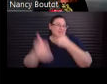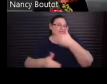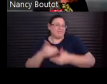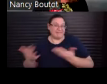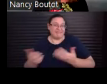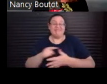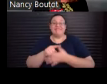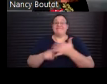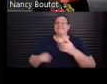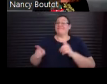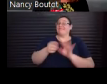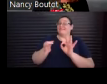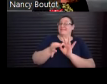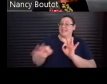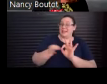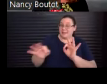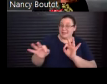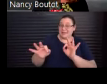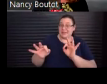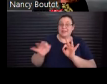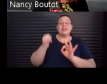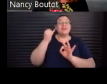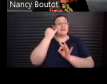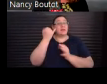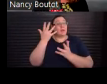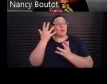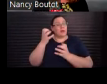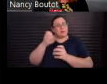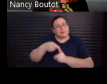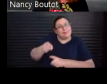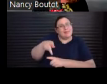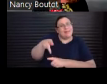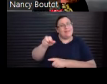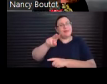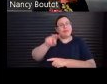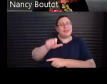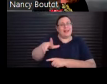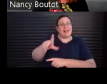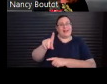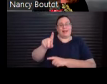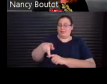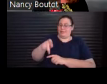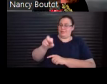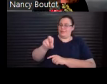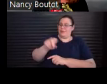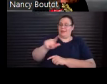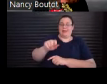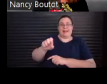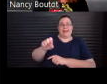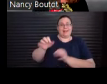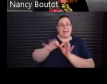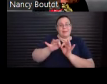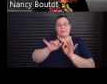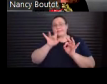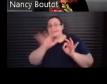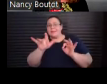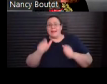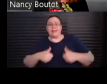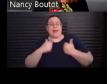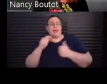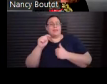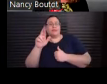all, captioning. If you wish to personalize the captioning, you can click on the live transcript button on the Zoom